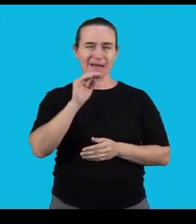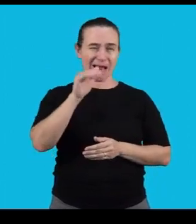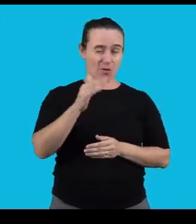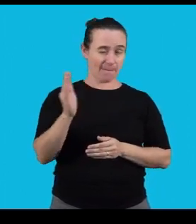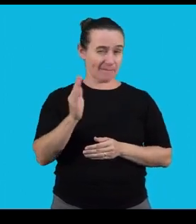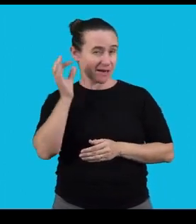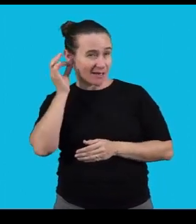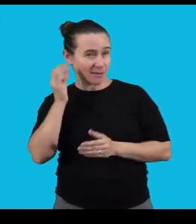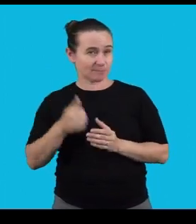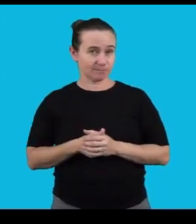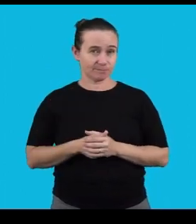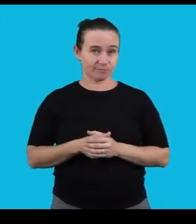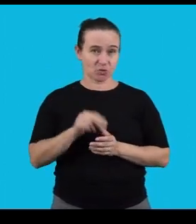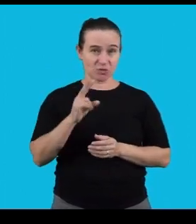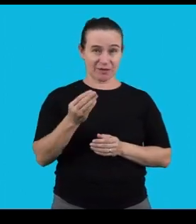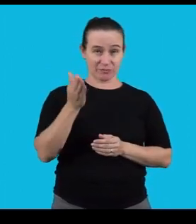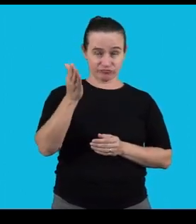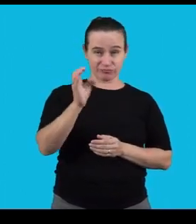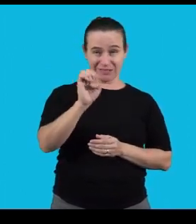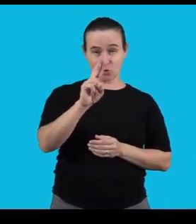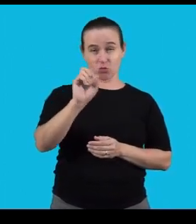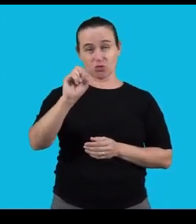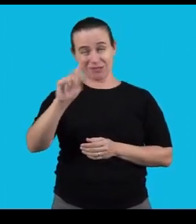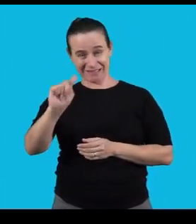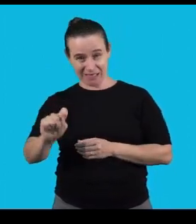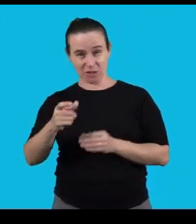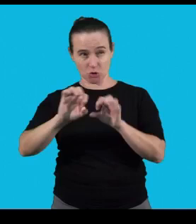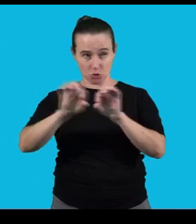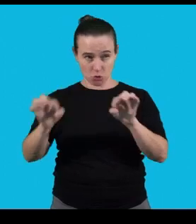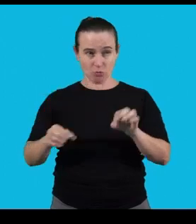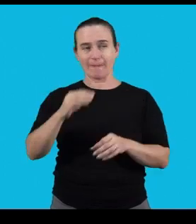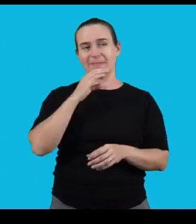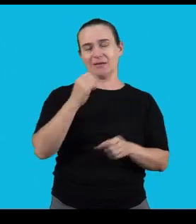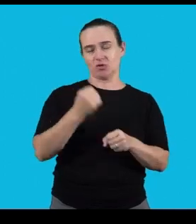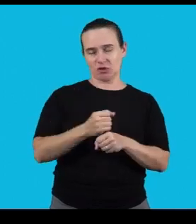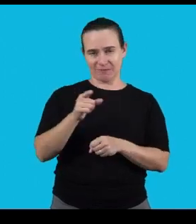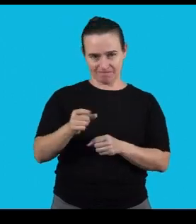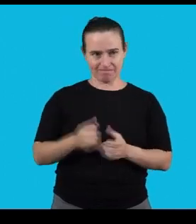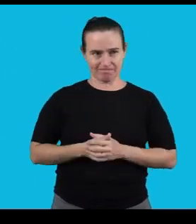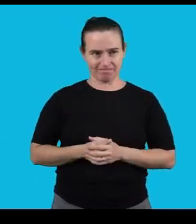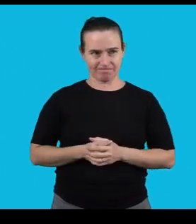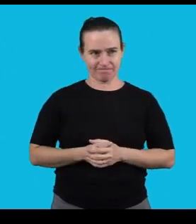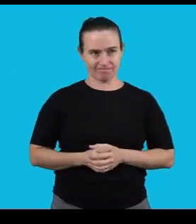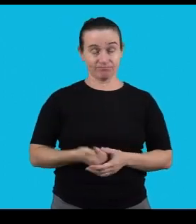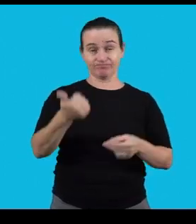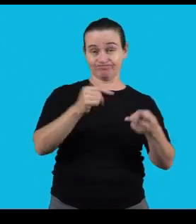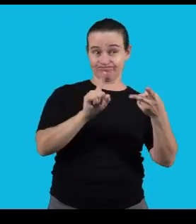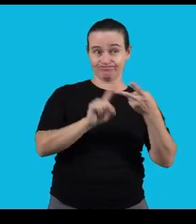the outer and the middle ear, this is the Eustachian tube. Our answer is G, Eustachian